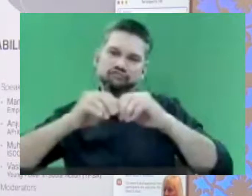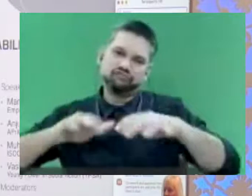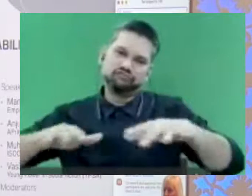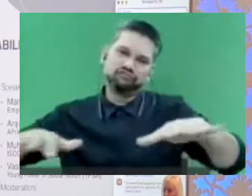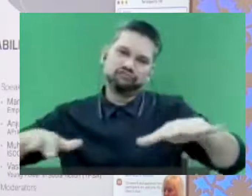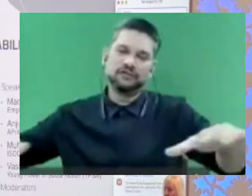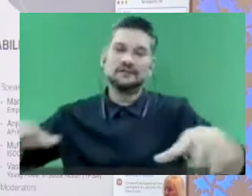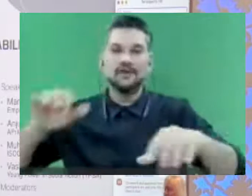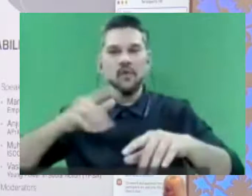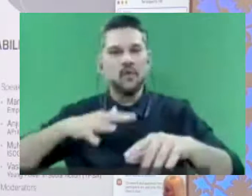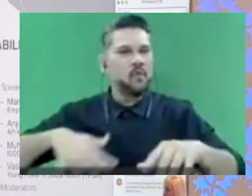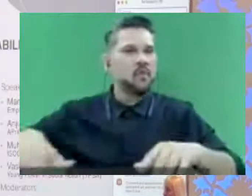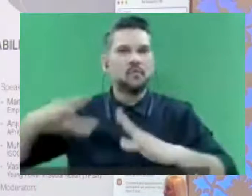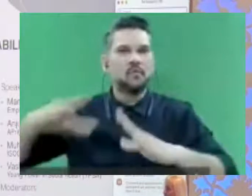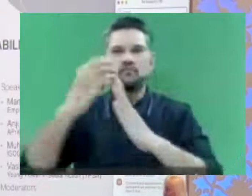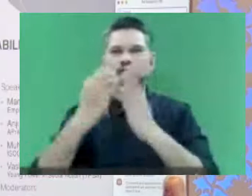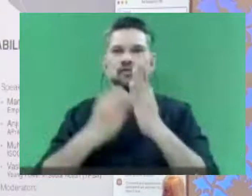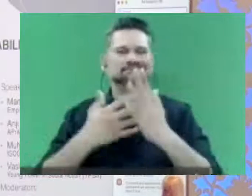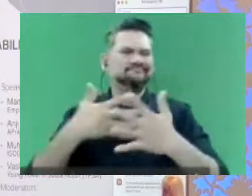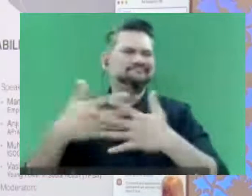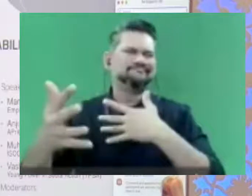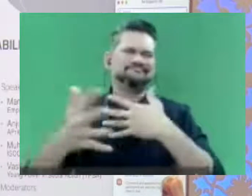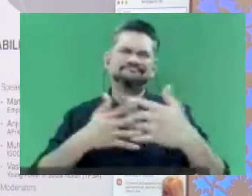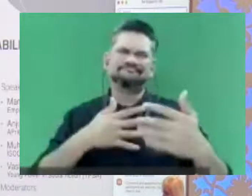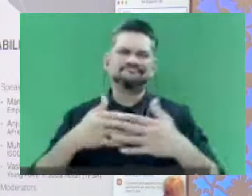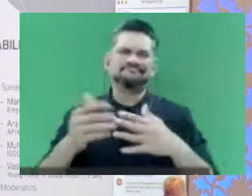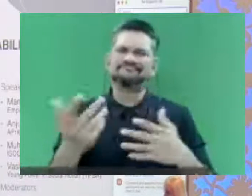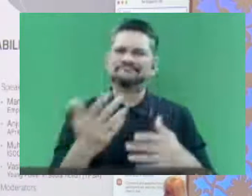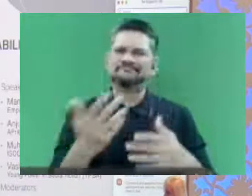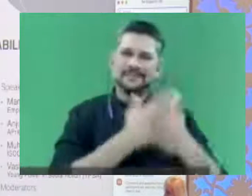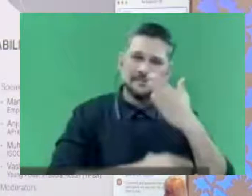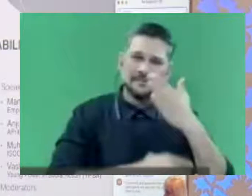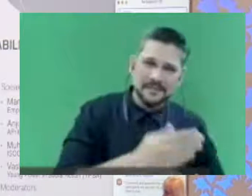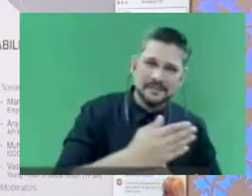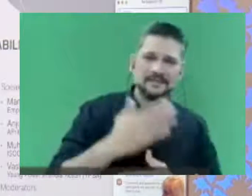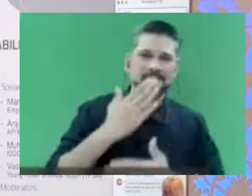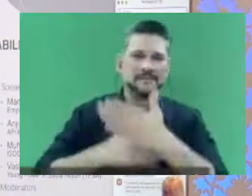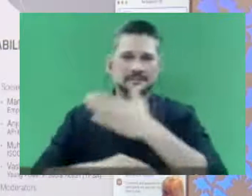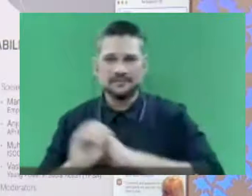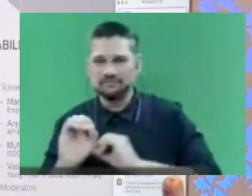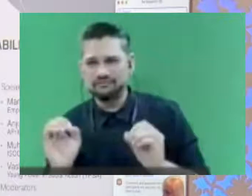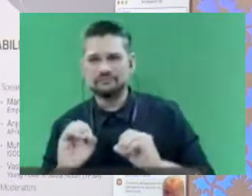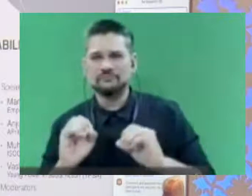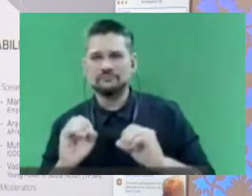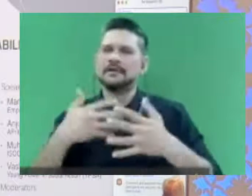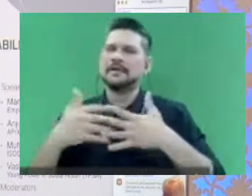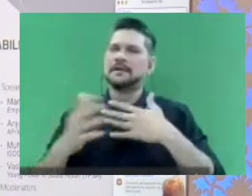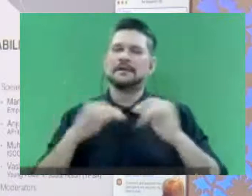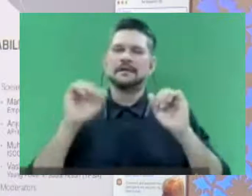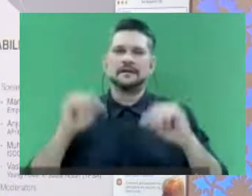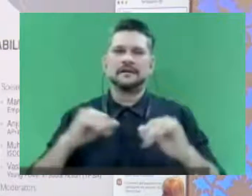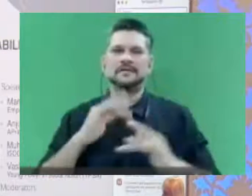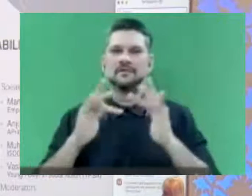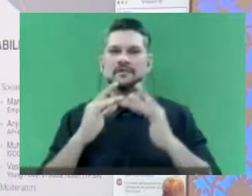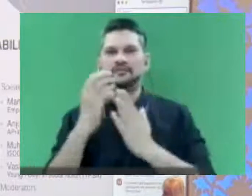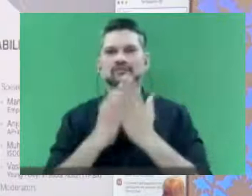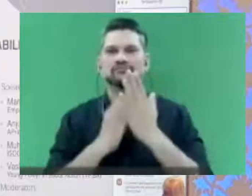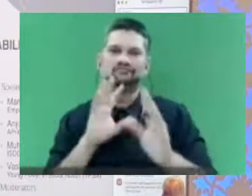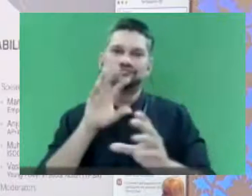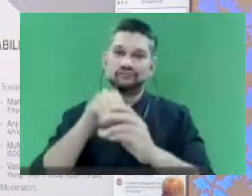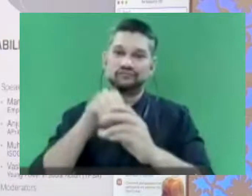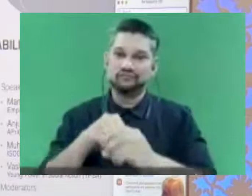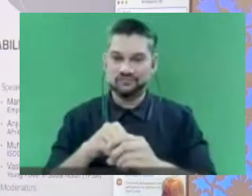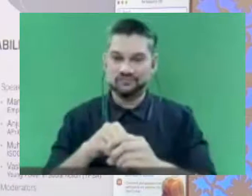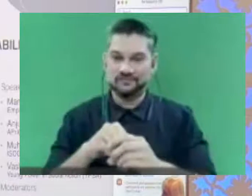be available for anyone, including people with disability. So thank you. Vashkar, would you like to make